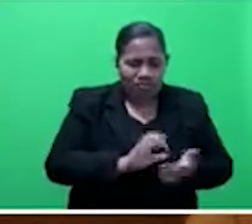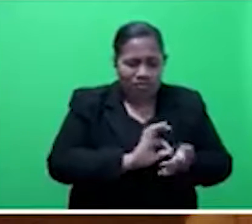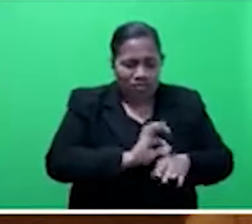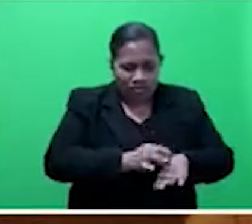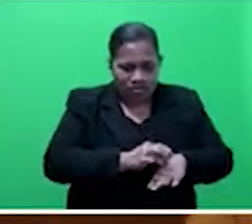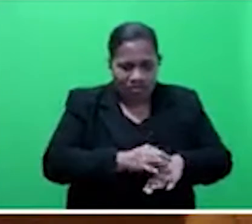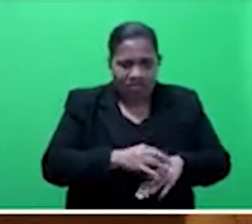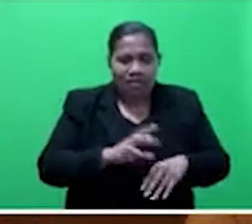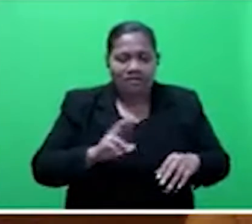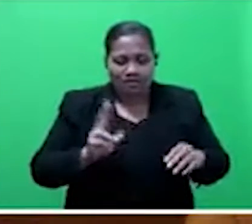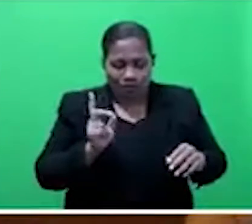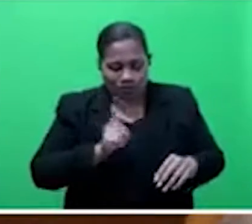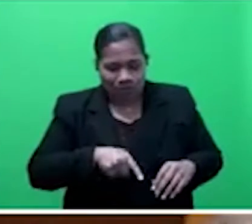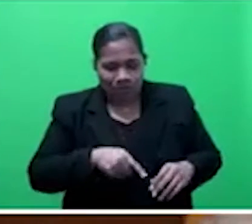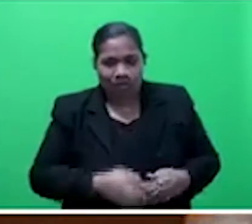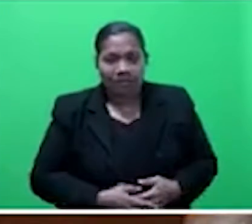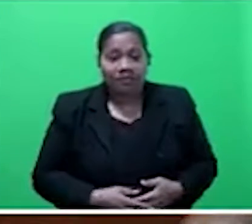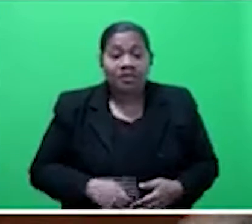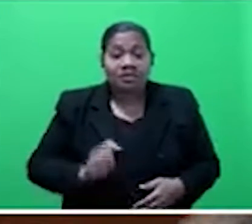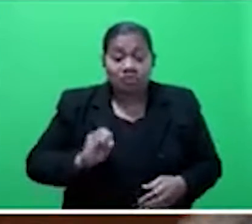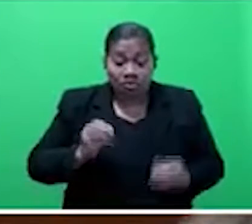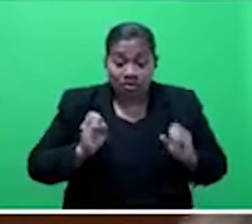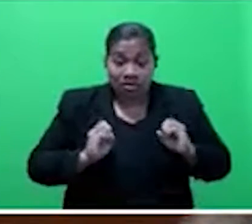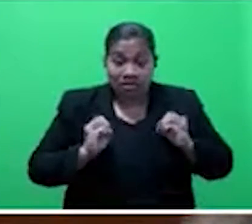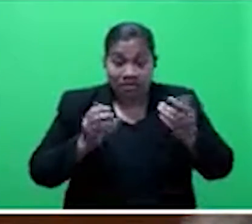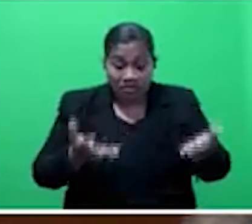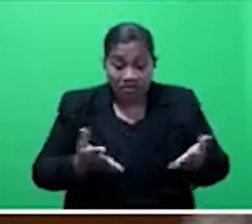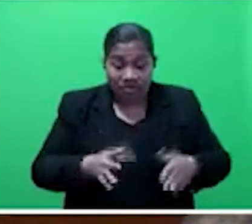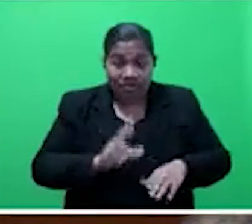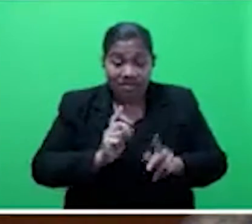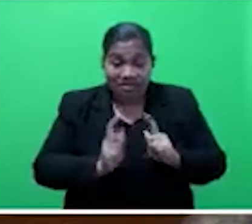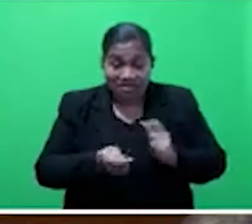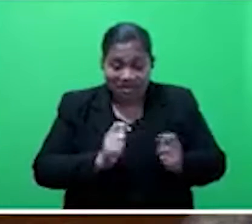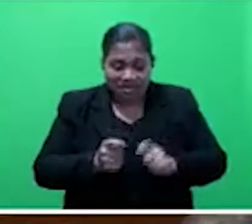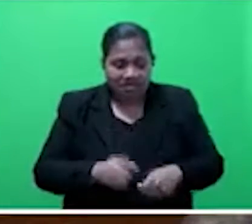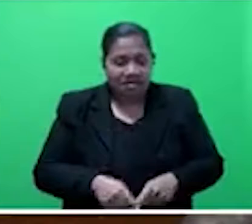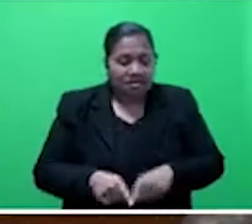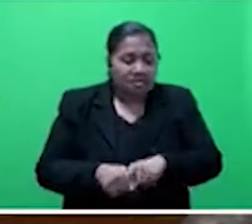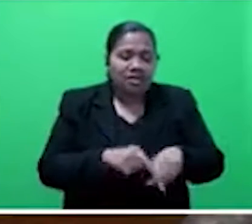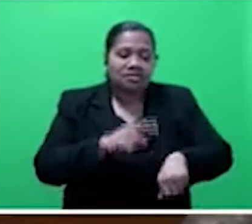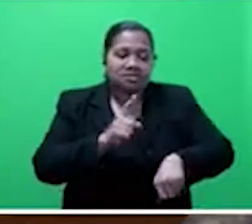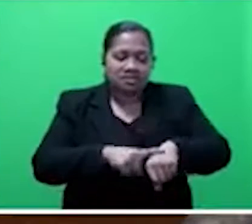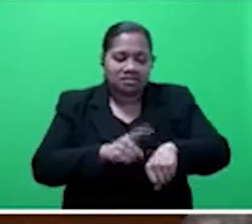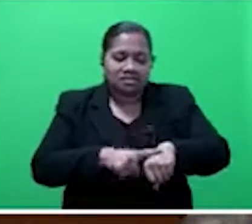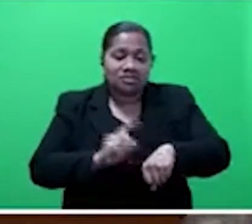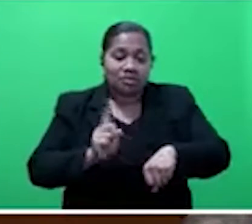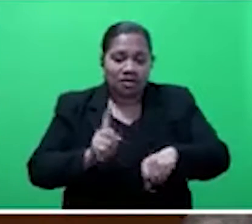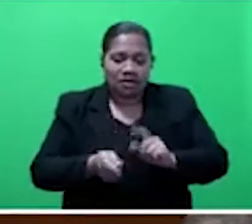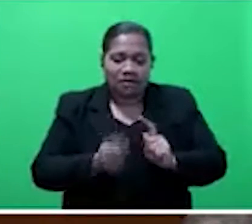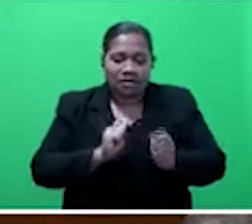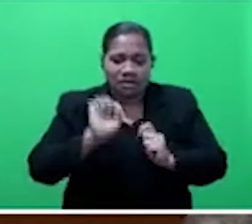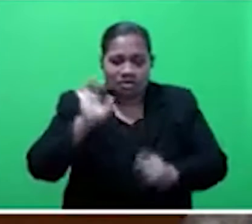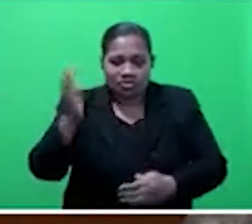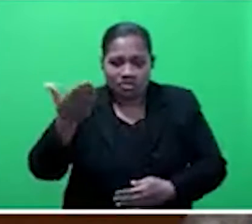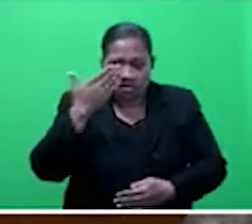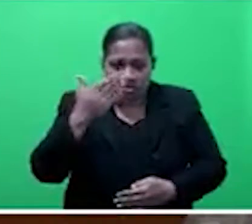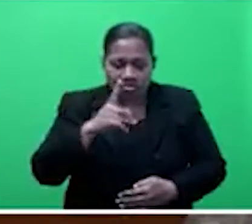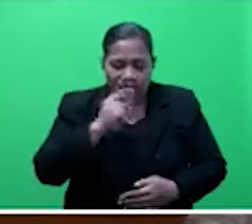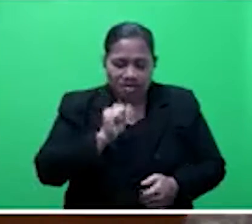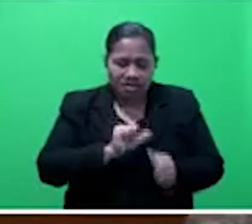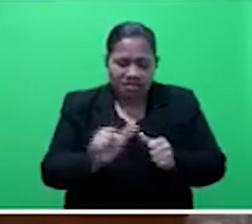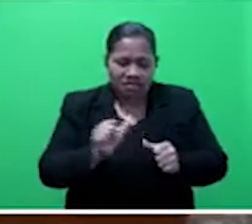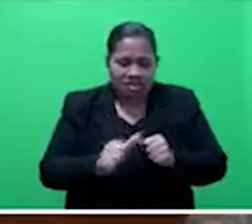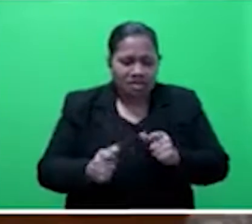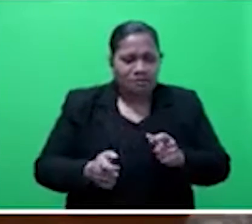greater availability of these tests means the timely availability of test results for better management of their